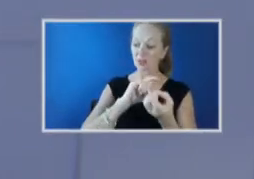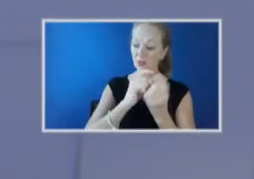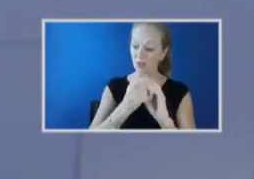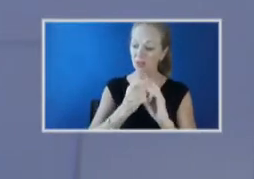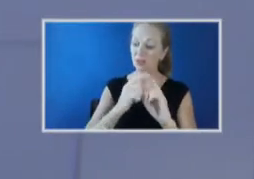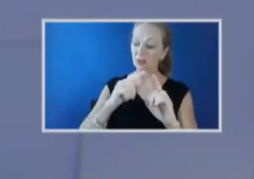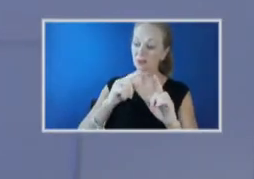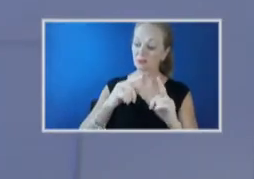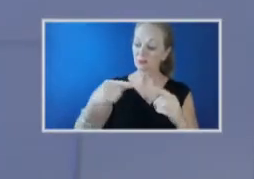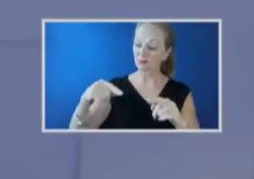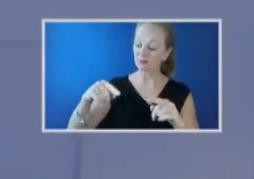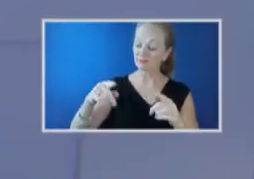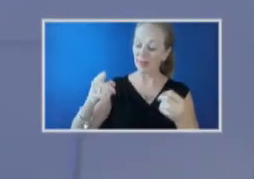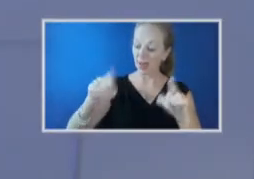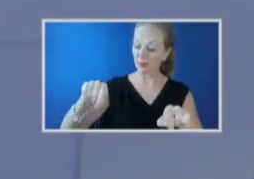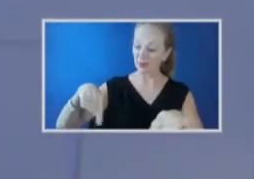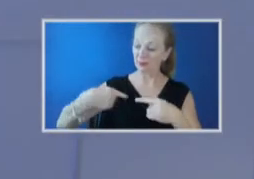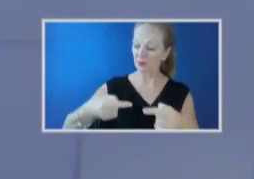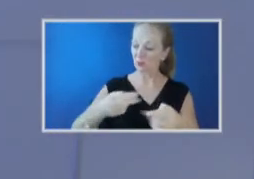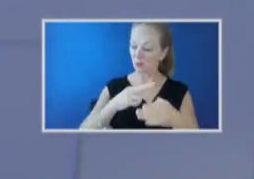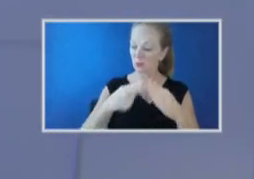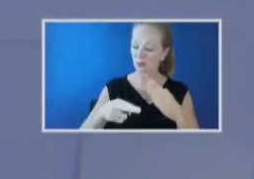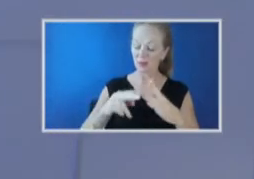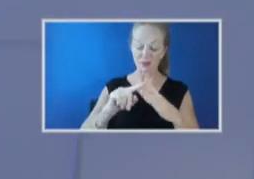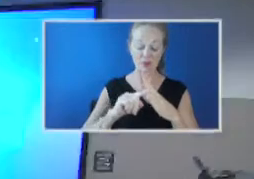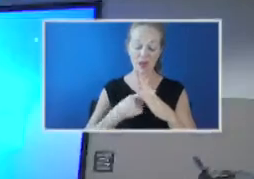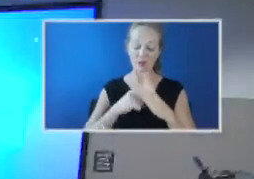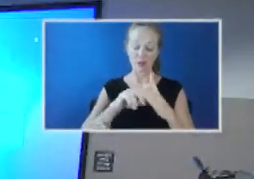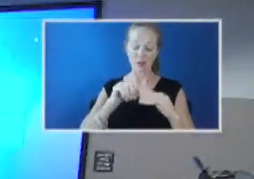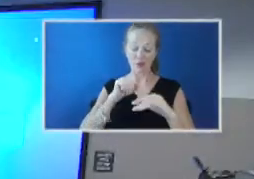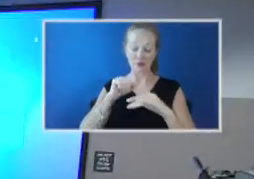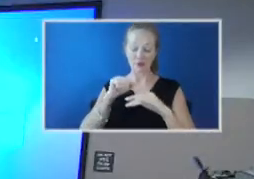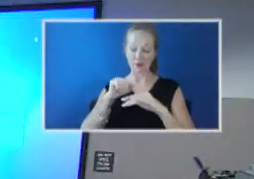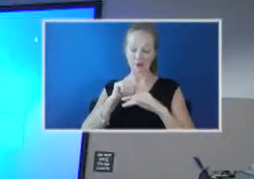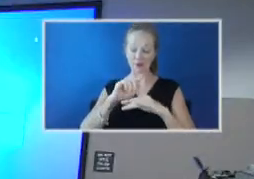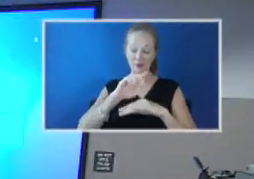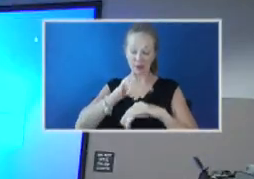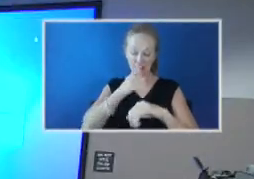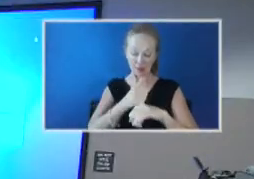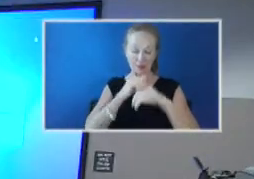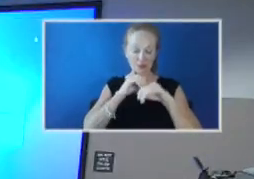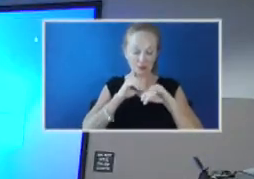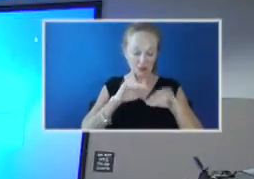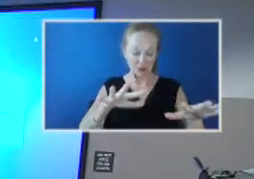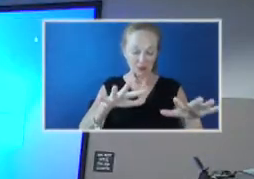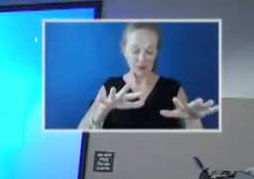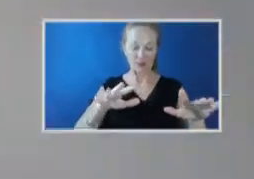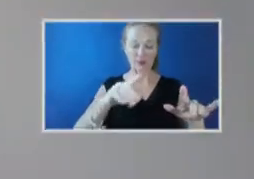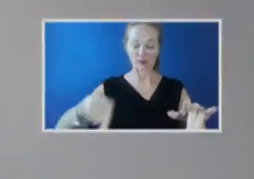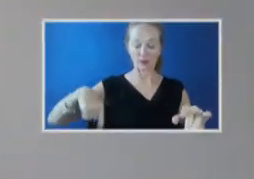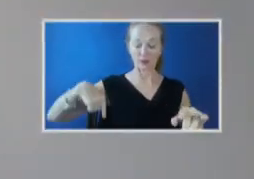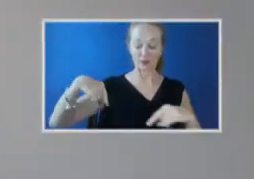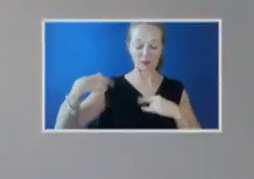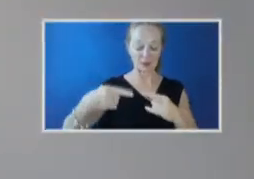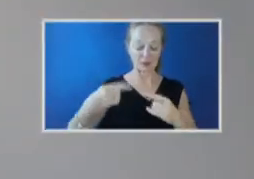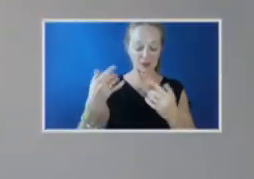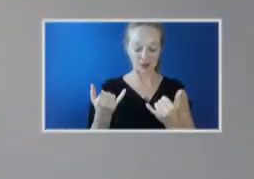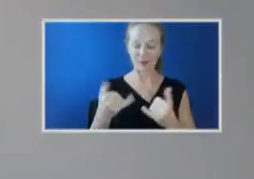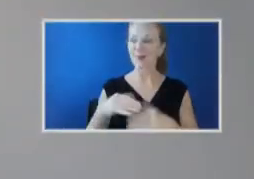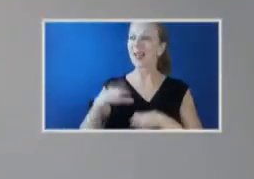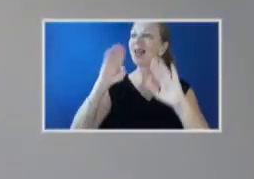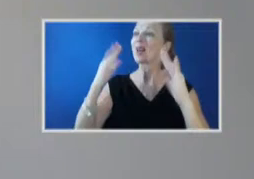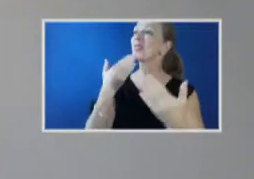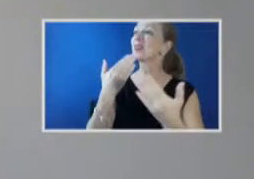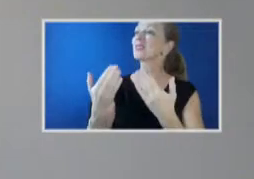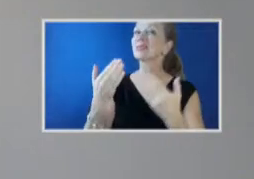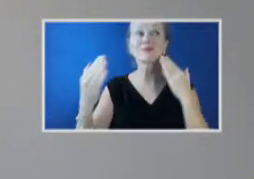a result from the time that the agenda went out to today? Yes, ma'am, and good evening. Good evening. You